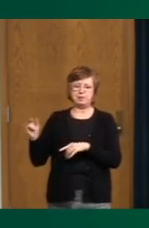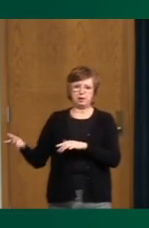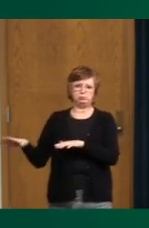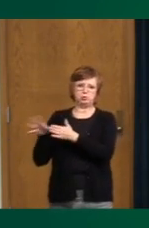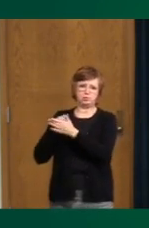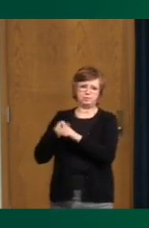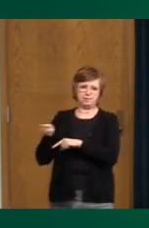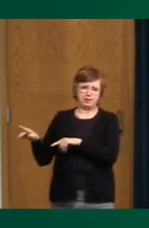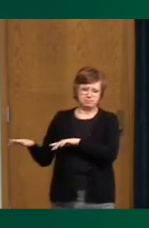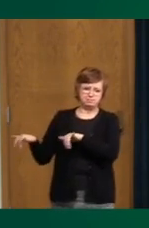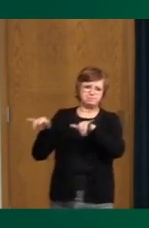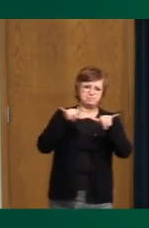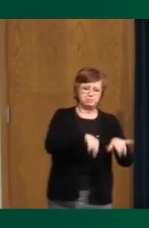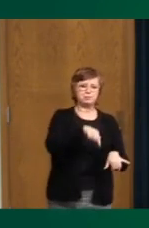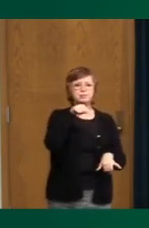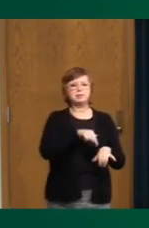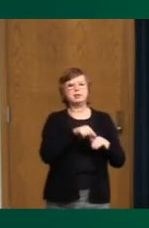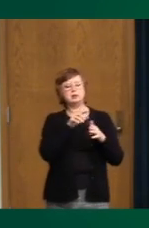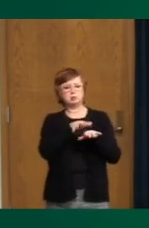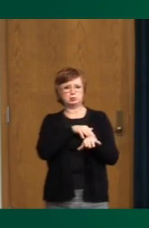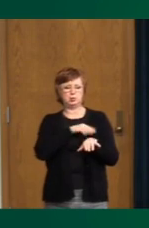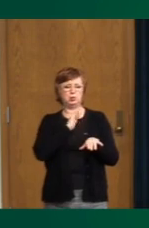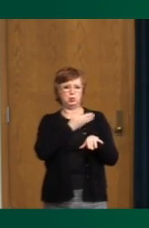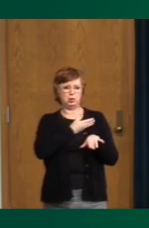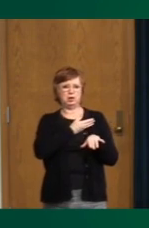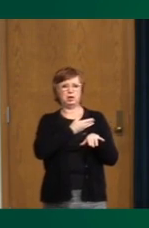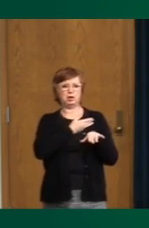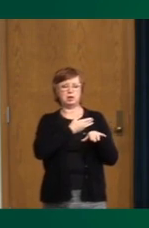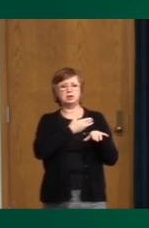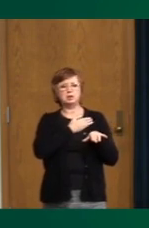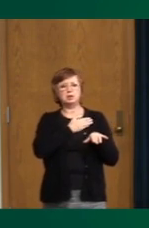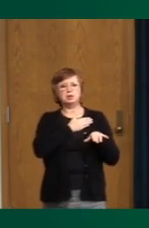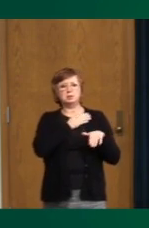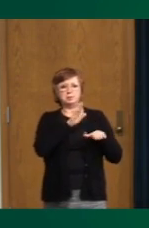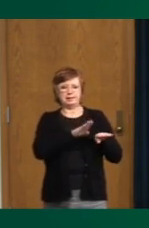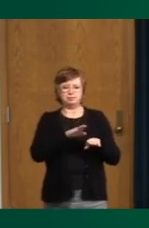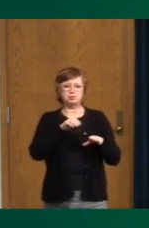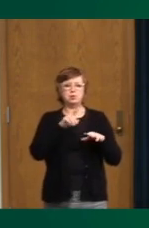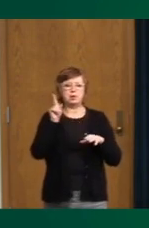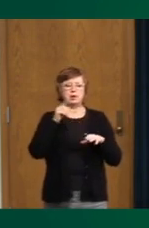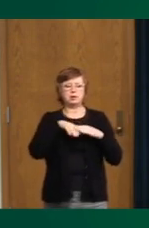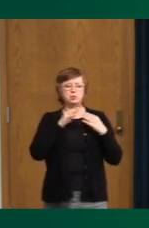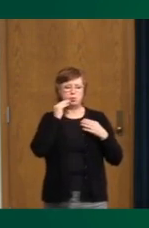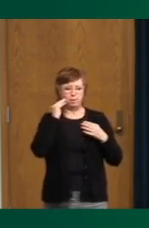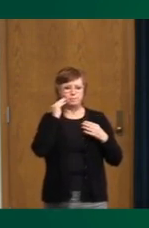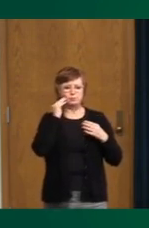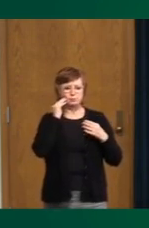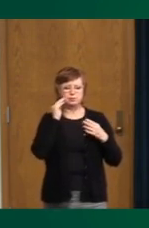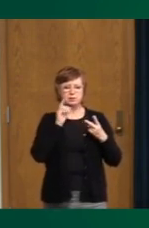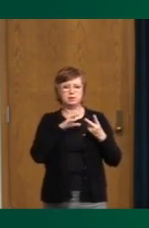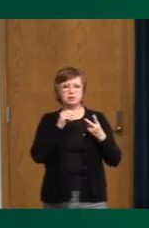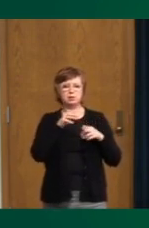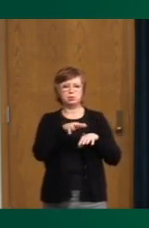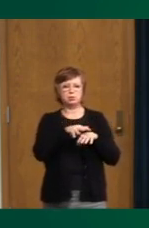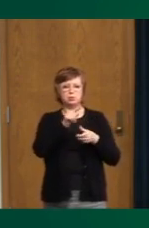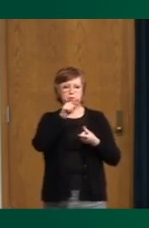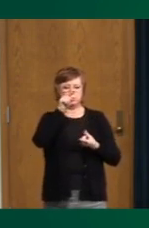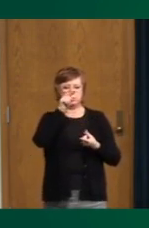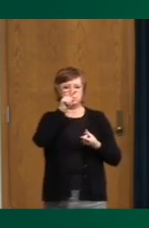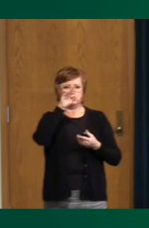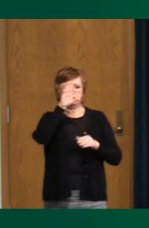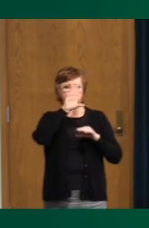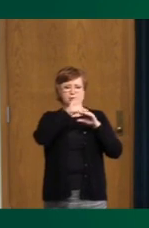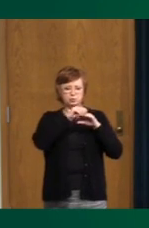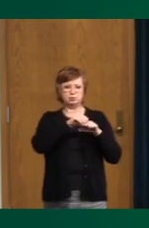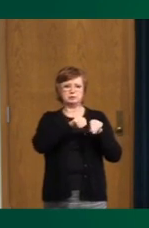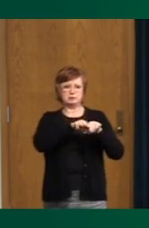inside of our household, to slow down some of the interactions that we are having where this COVID-19 virus is spreading from